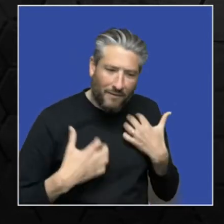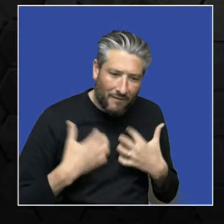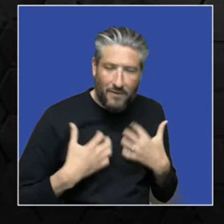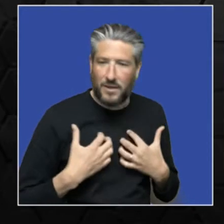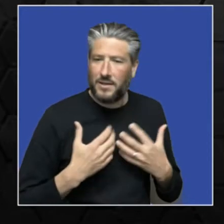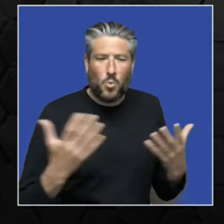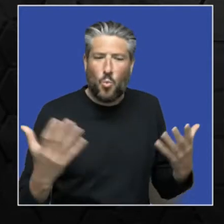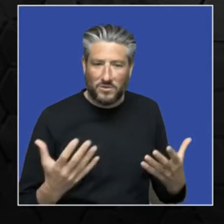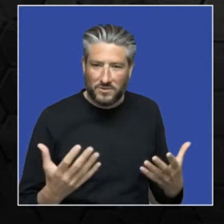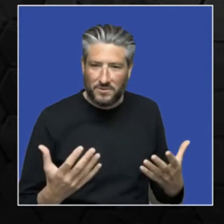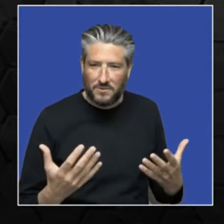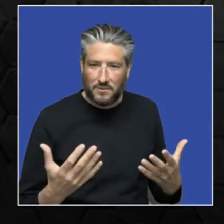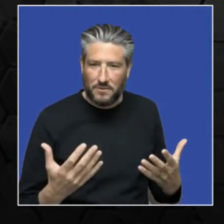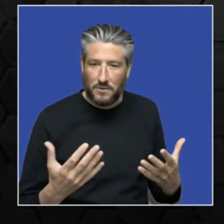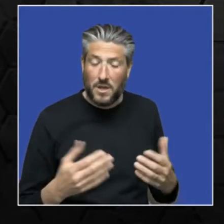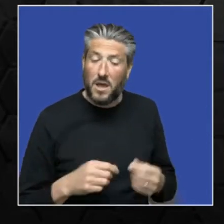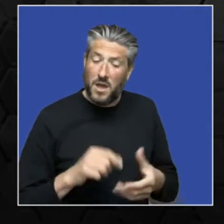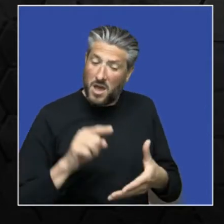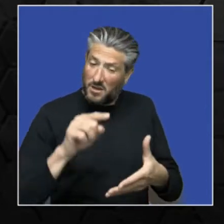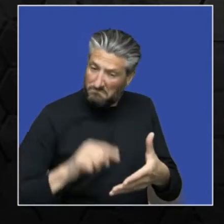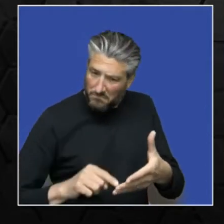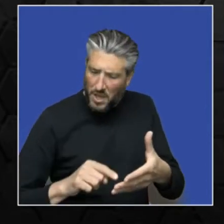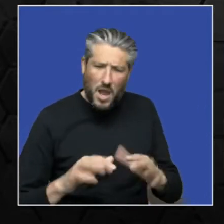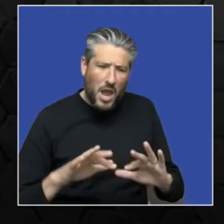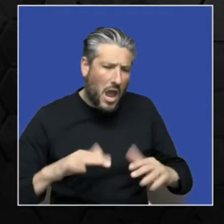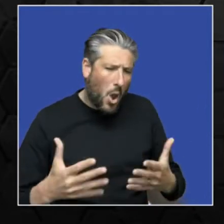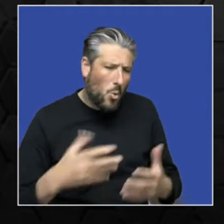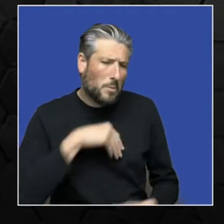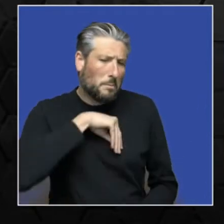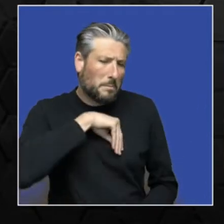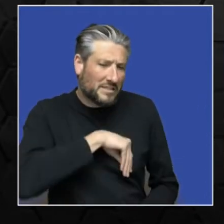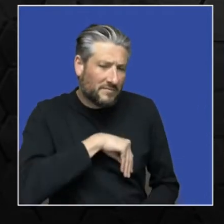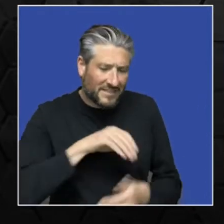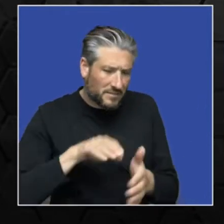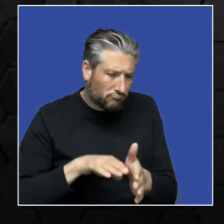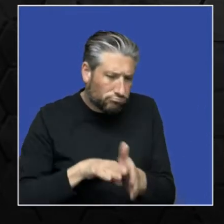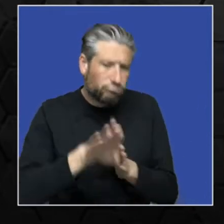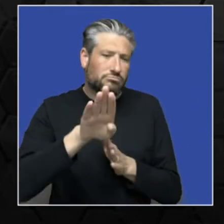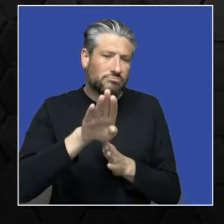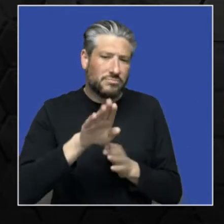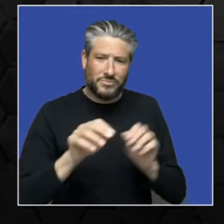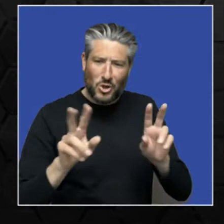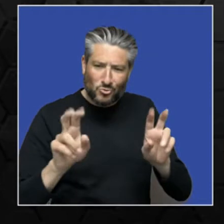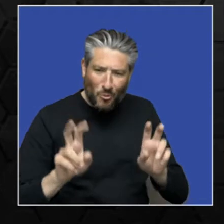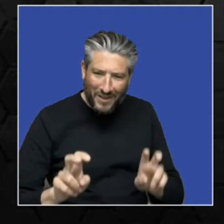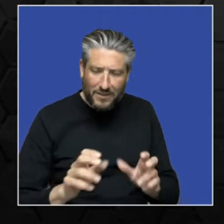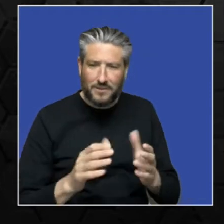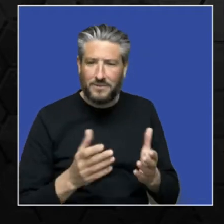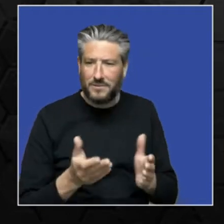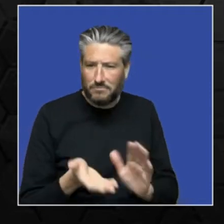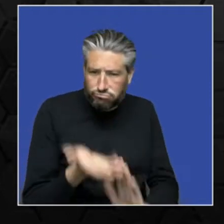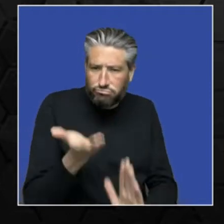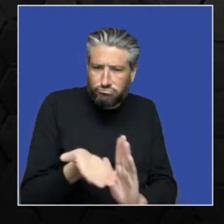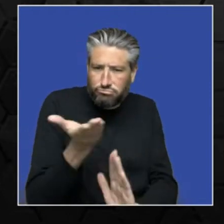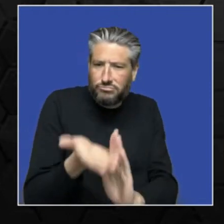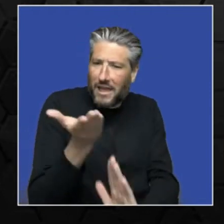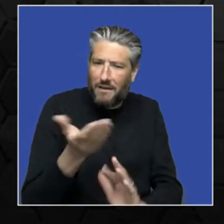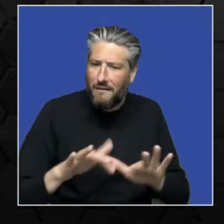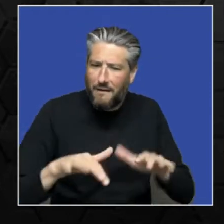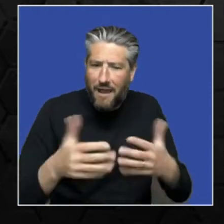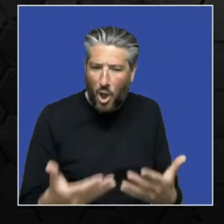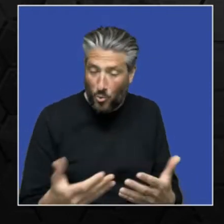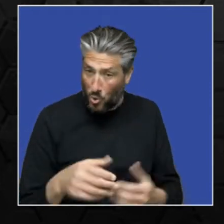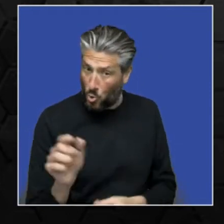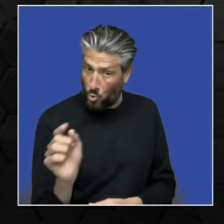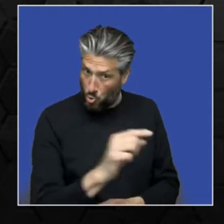benefit those fields. What might you learn and then subsequently study as a researcher that will actually make